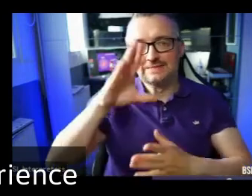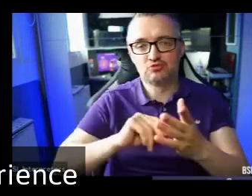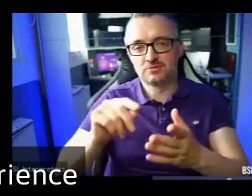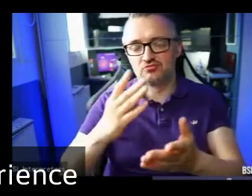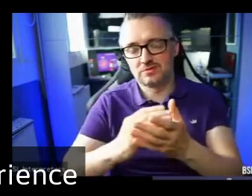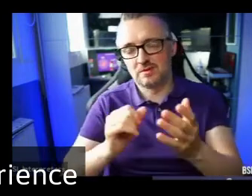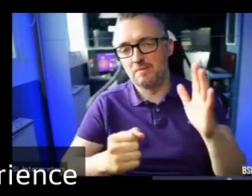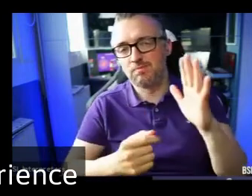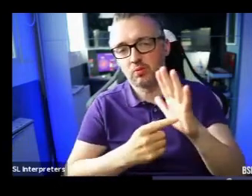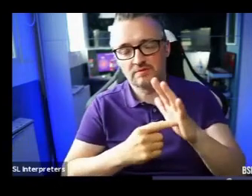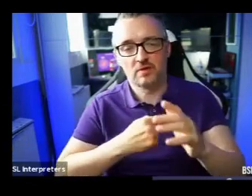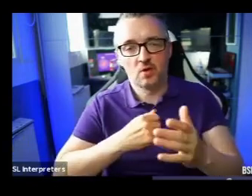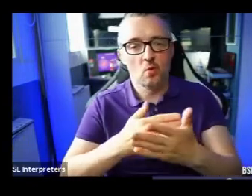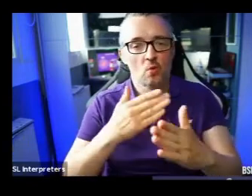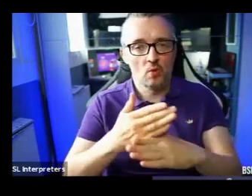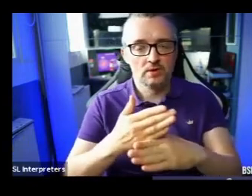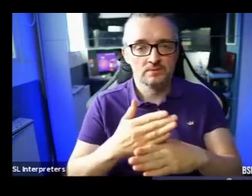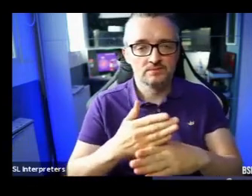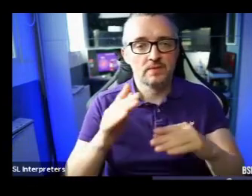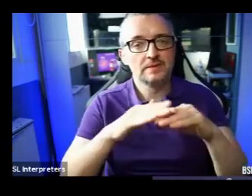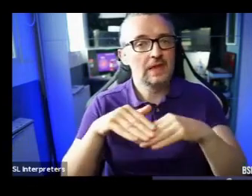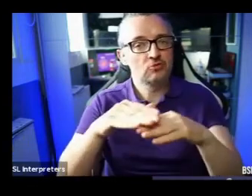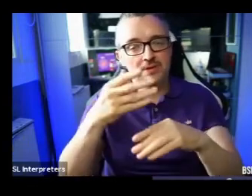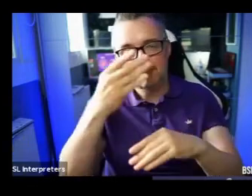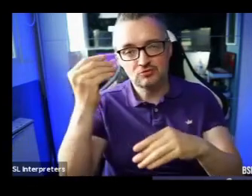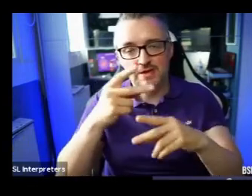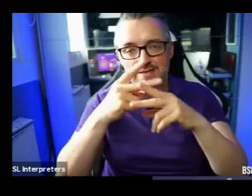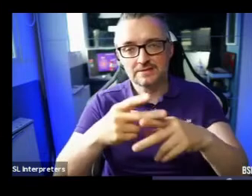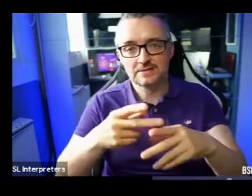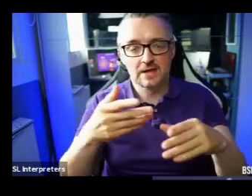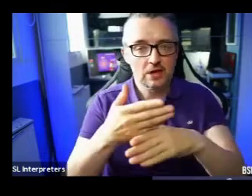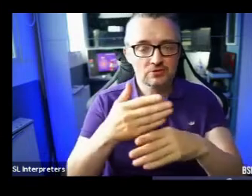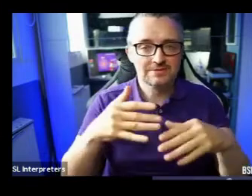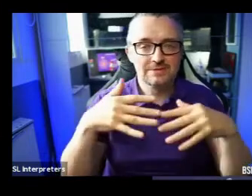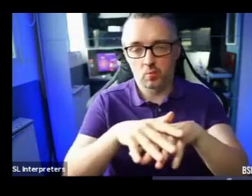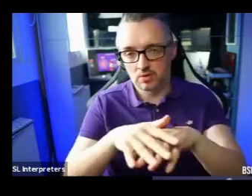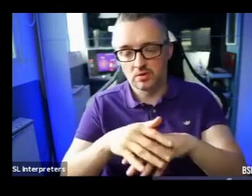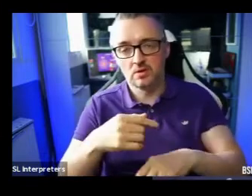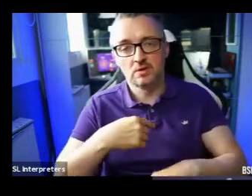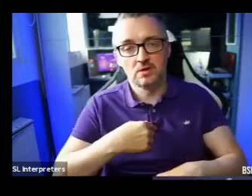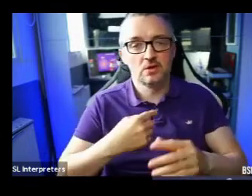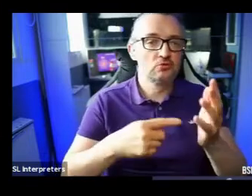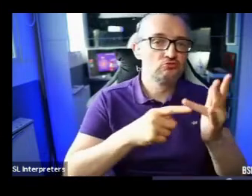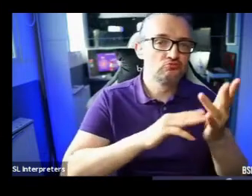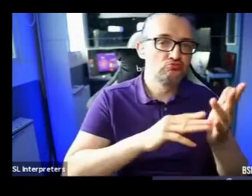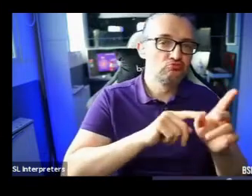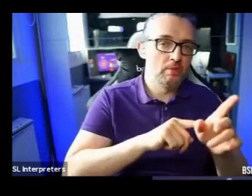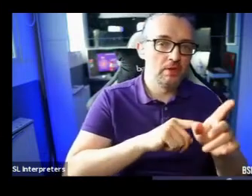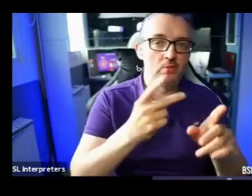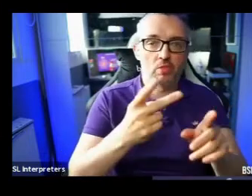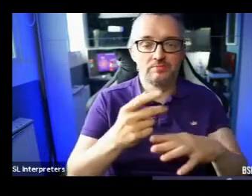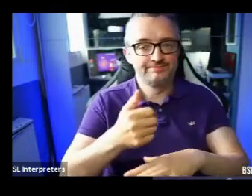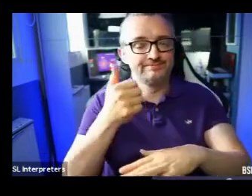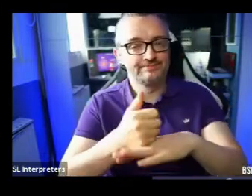has always been central to our work. The Scottish Dementia Working Group, the National Dementia Carers Action Network, which both Irene and Tommy